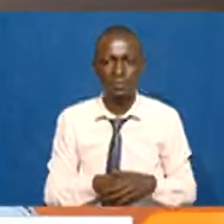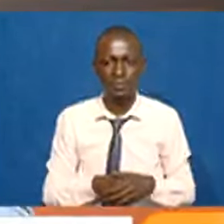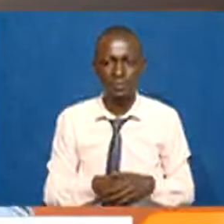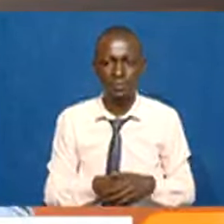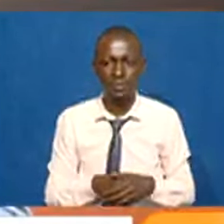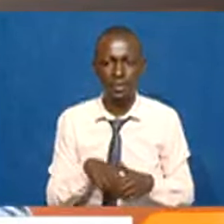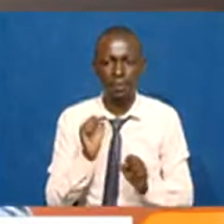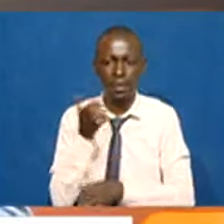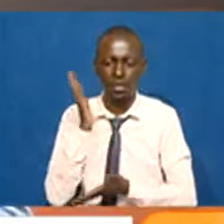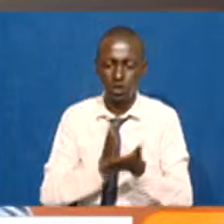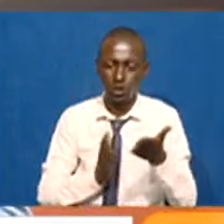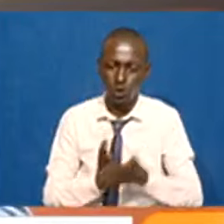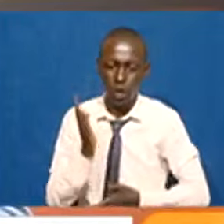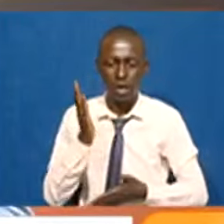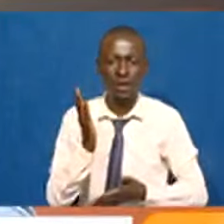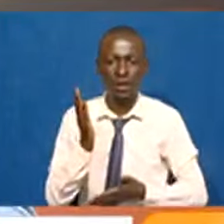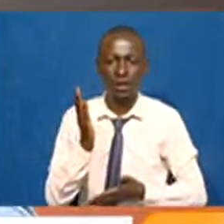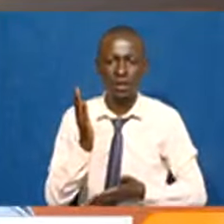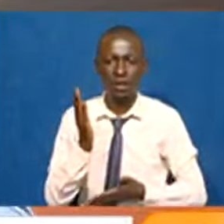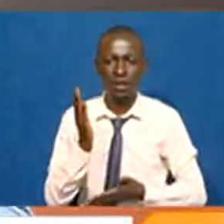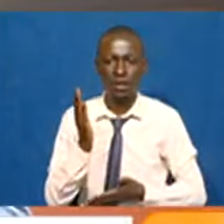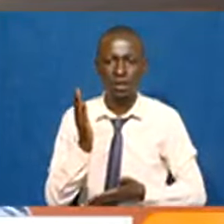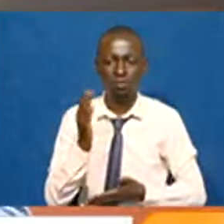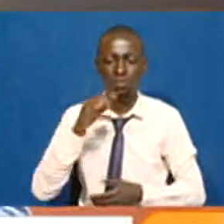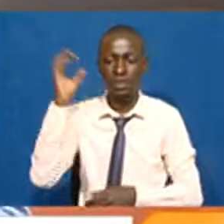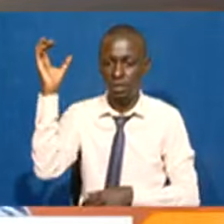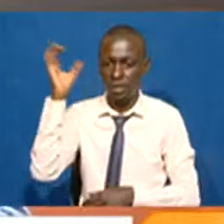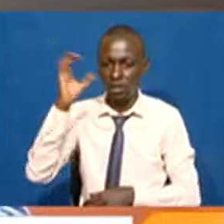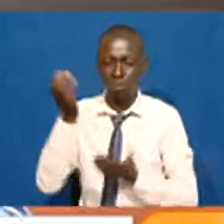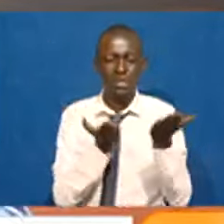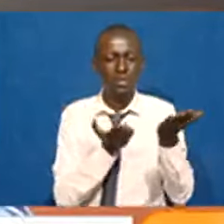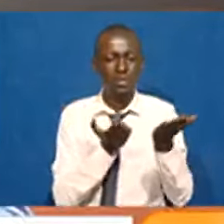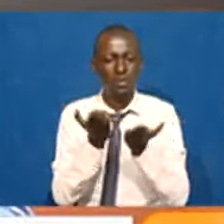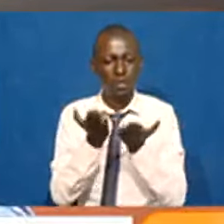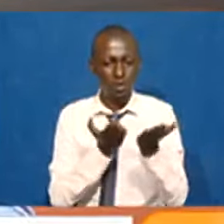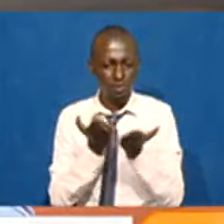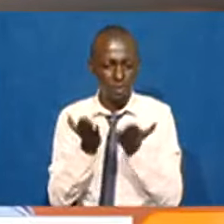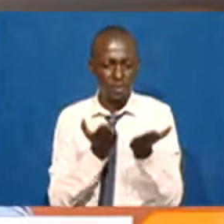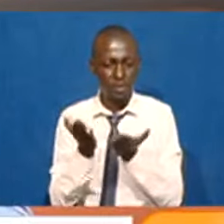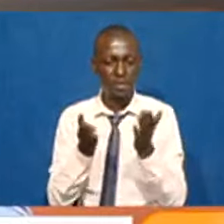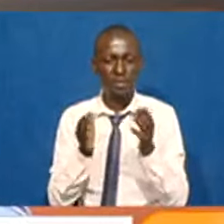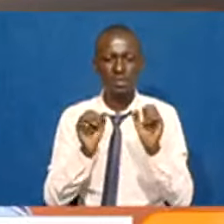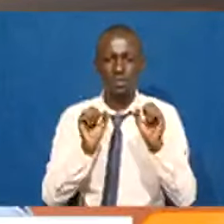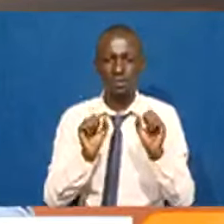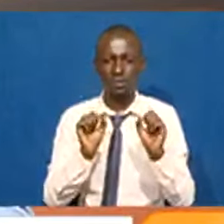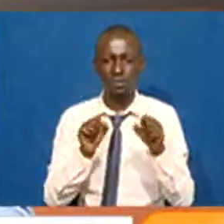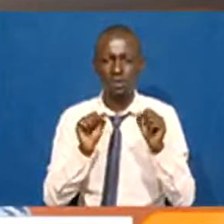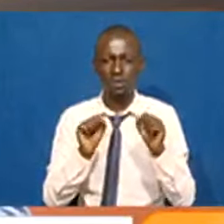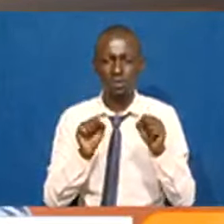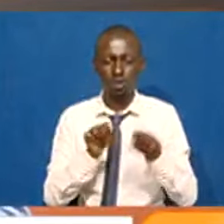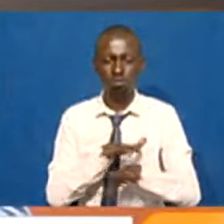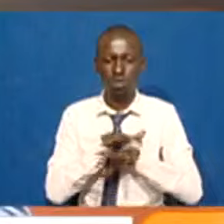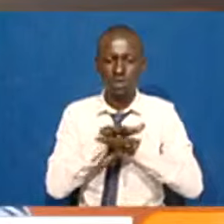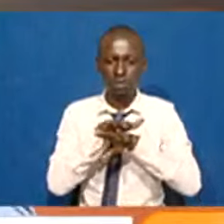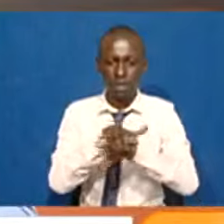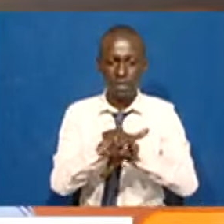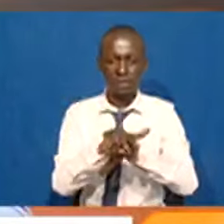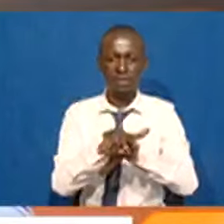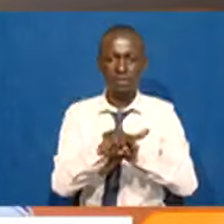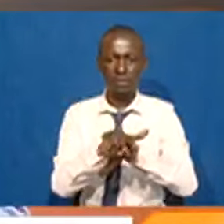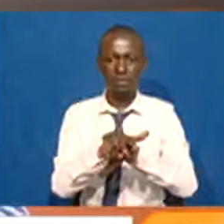to ensure that we revamp our customer service. Whereby we are going to integrate